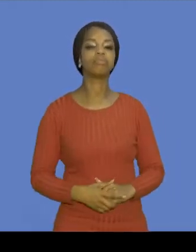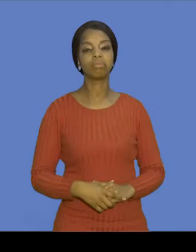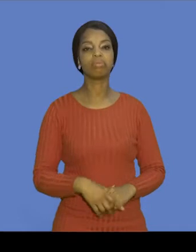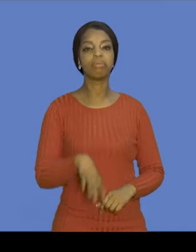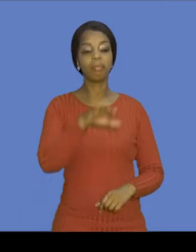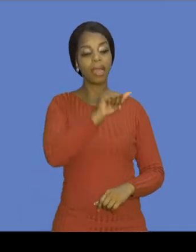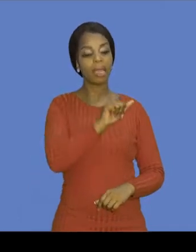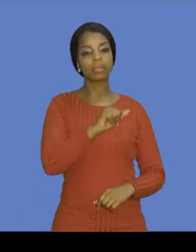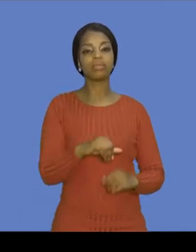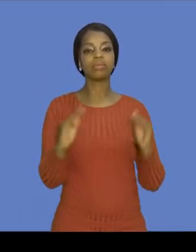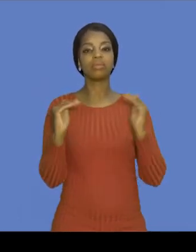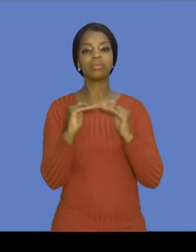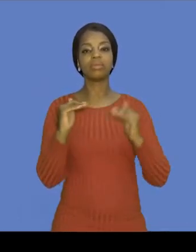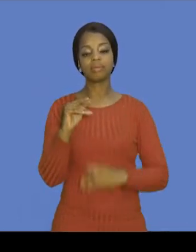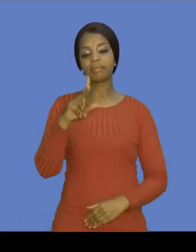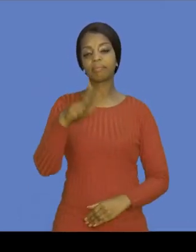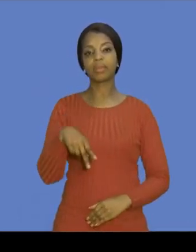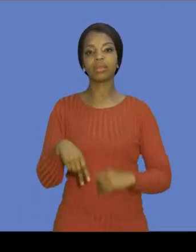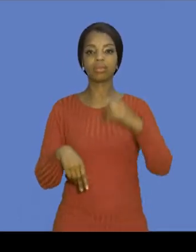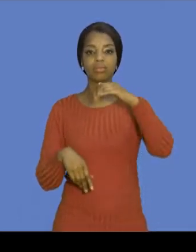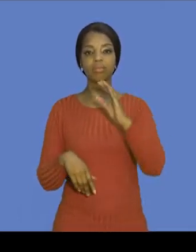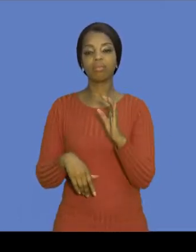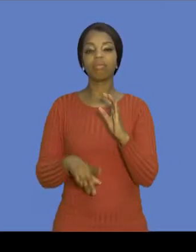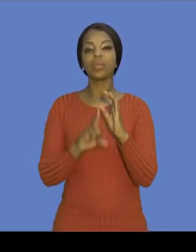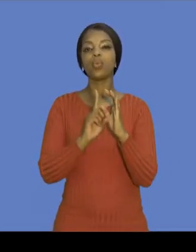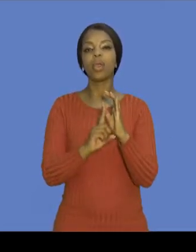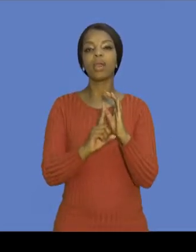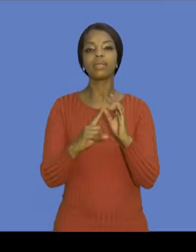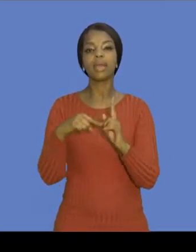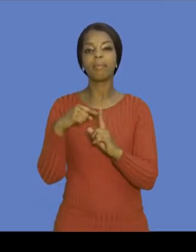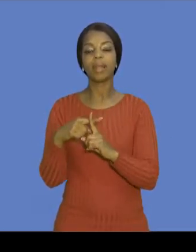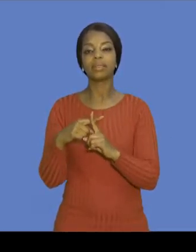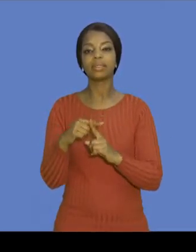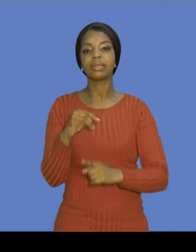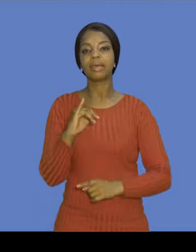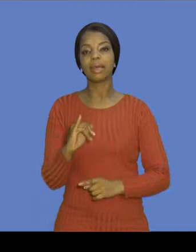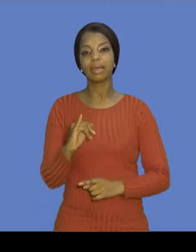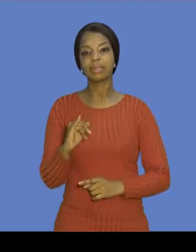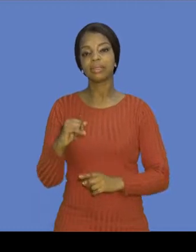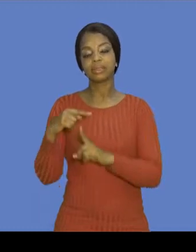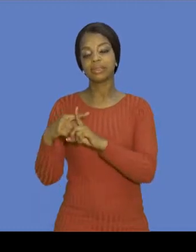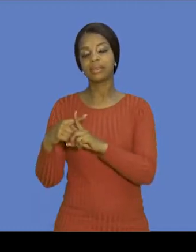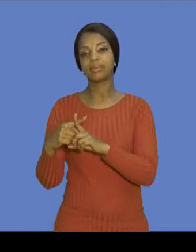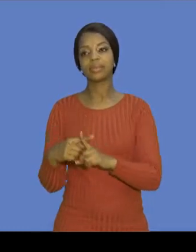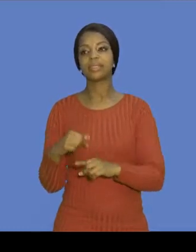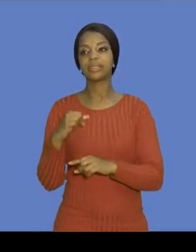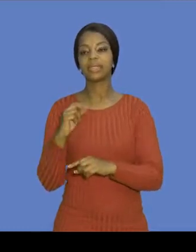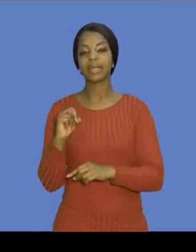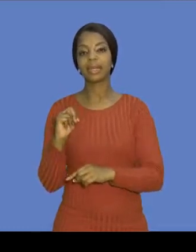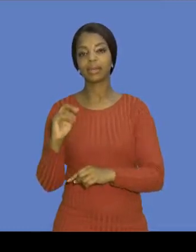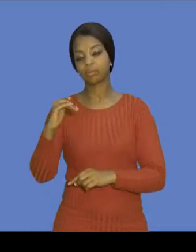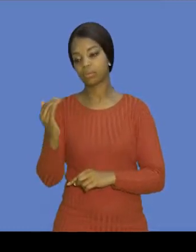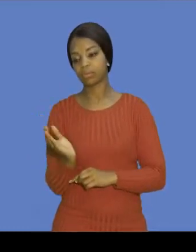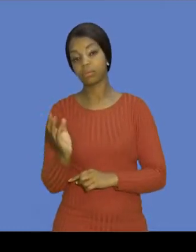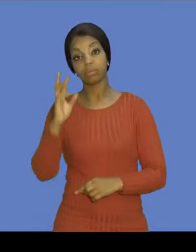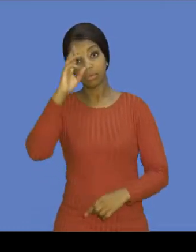is equals to P, open bracket, 1 plus I multiplied by N. Remember, this